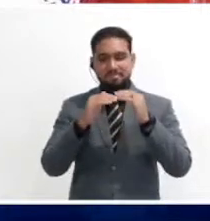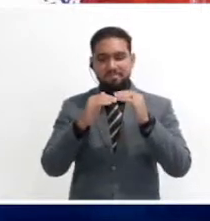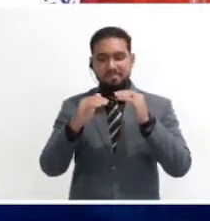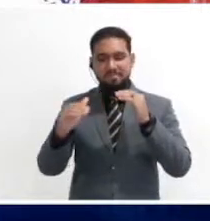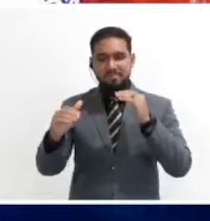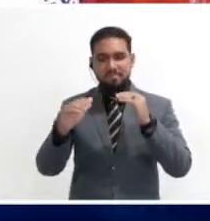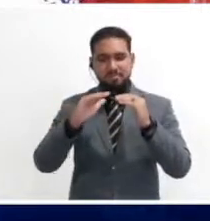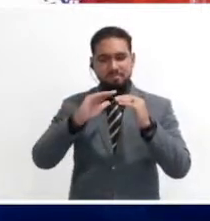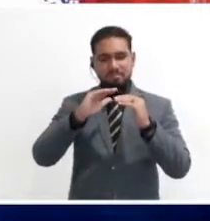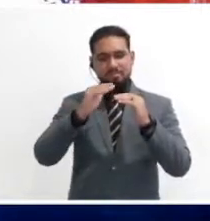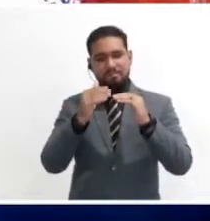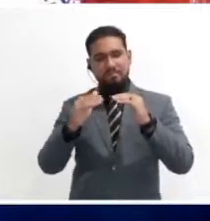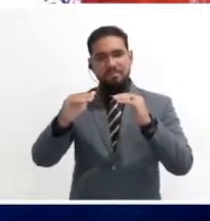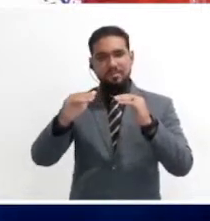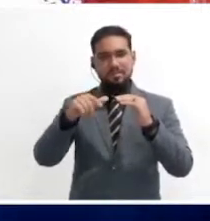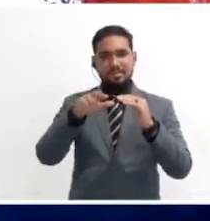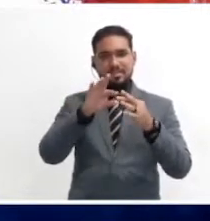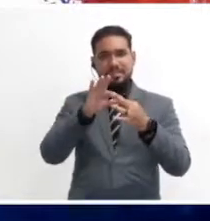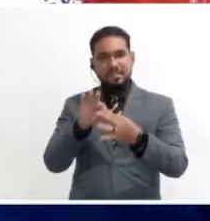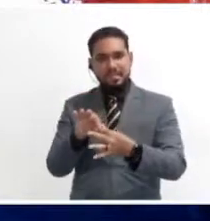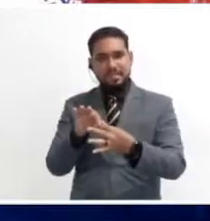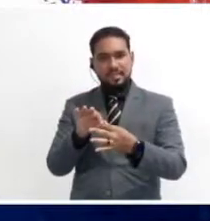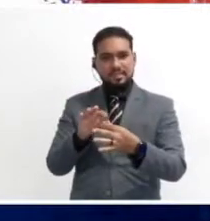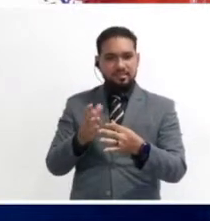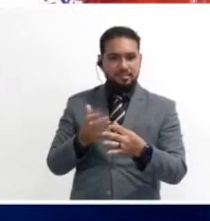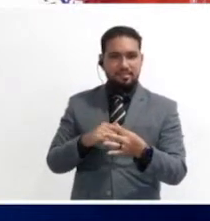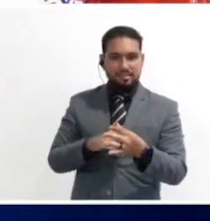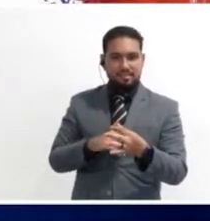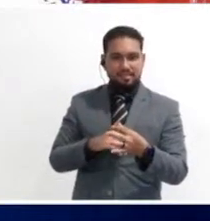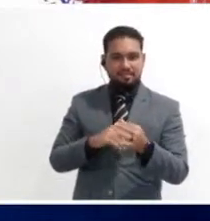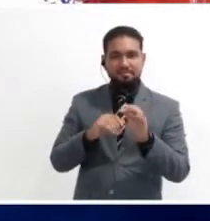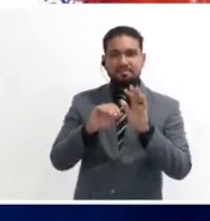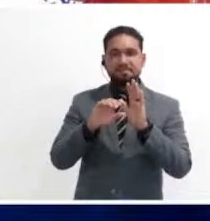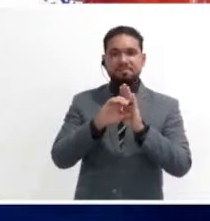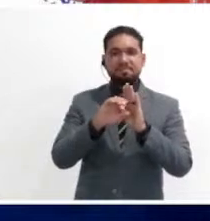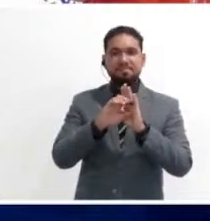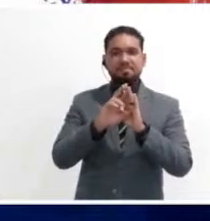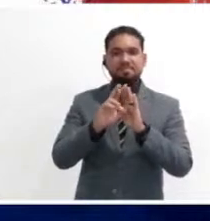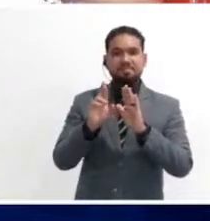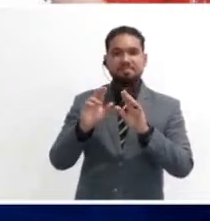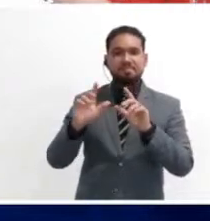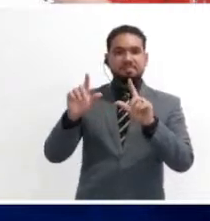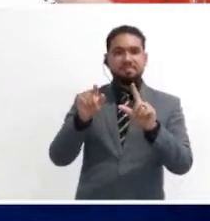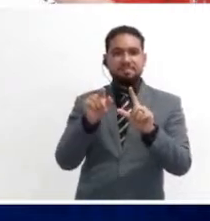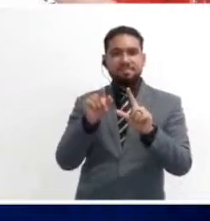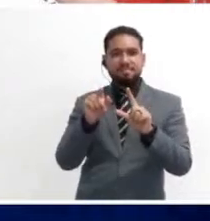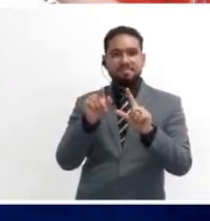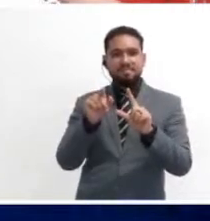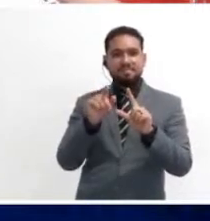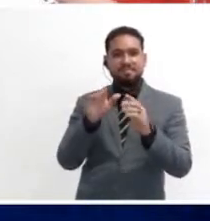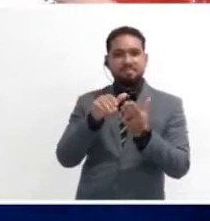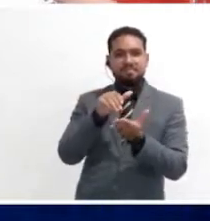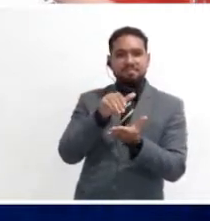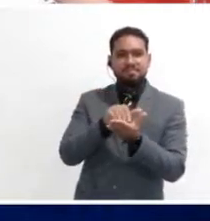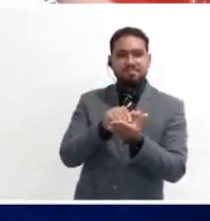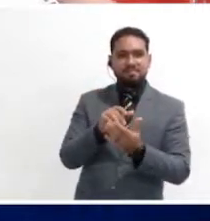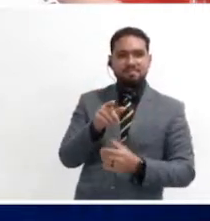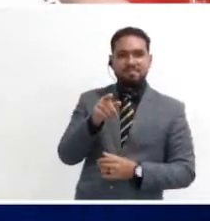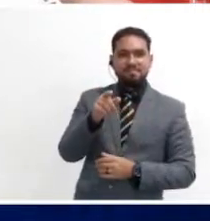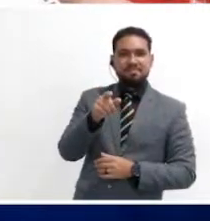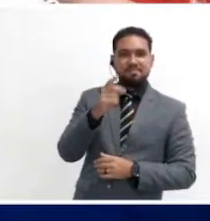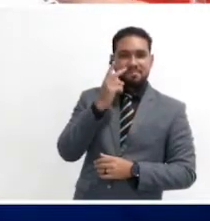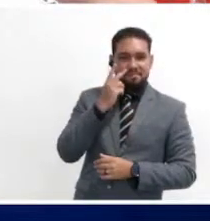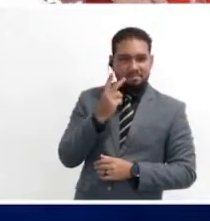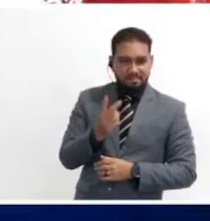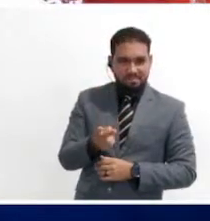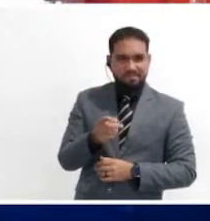And you see on the very right, kind of in the middle, is what compression